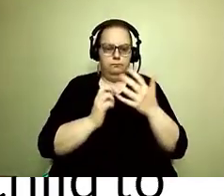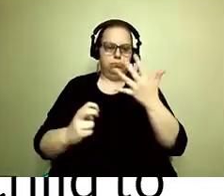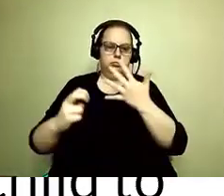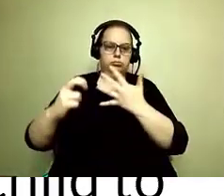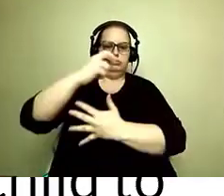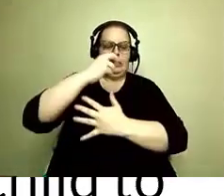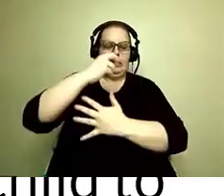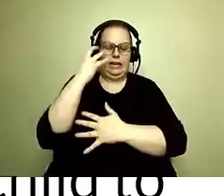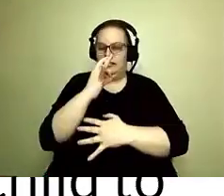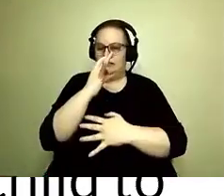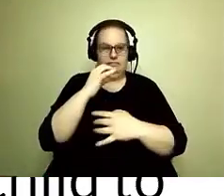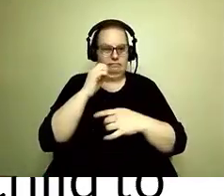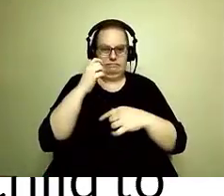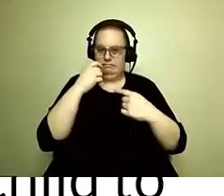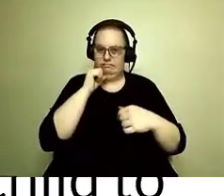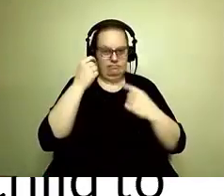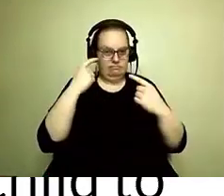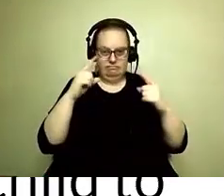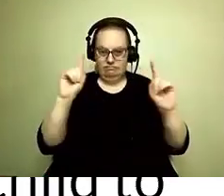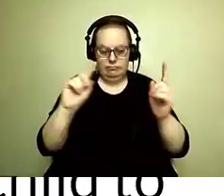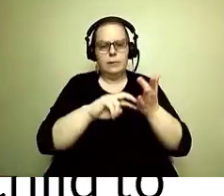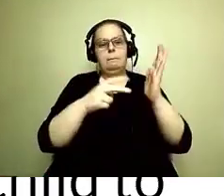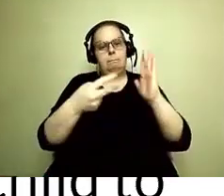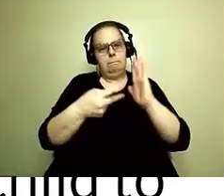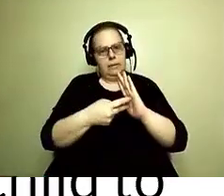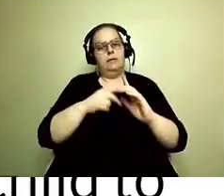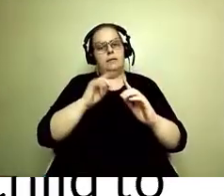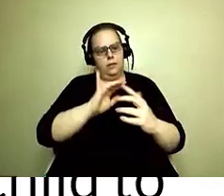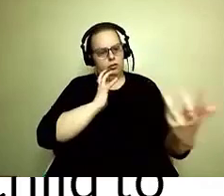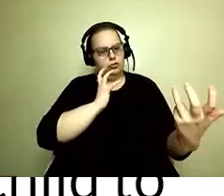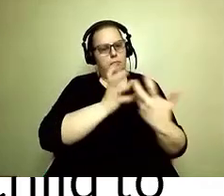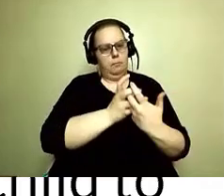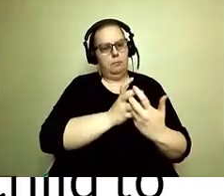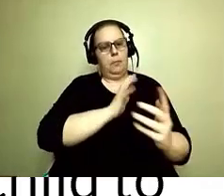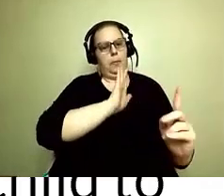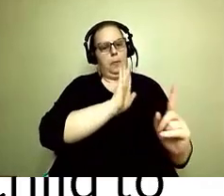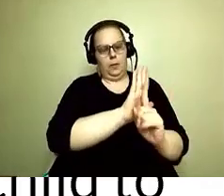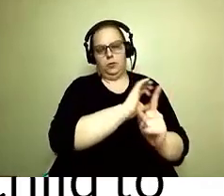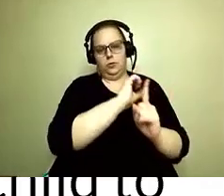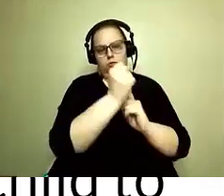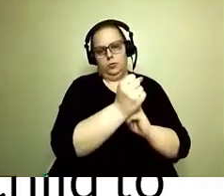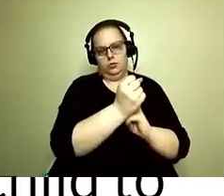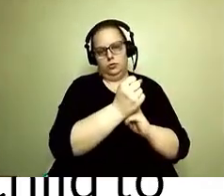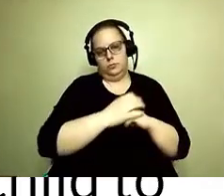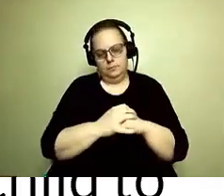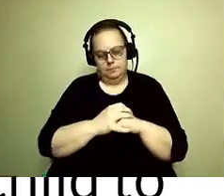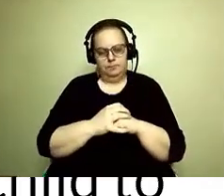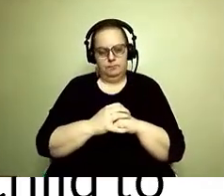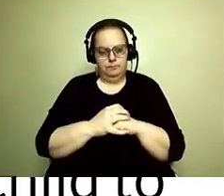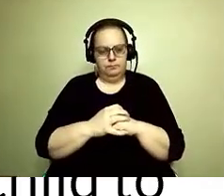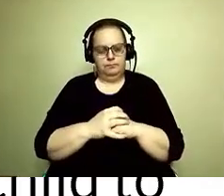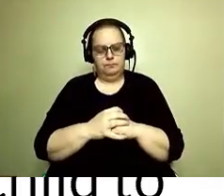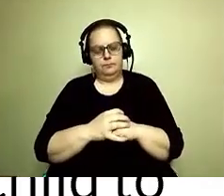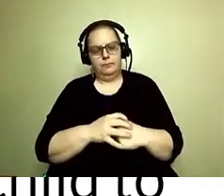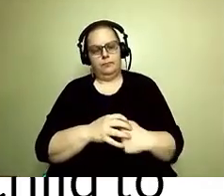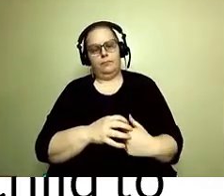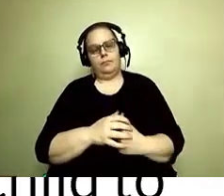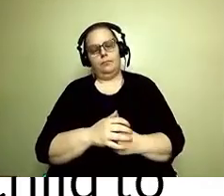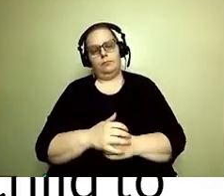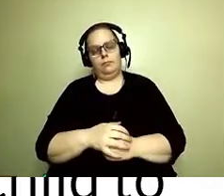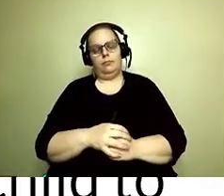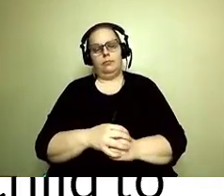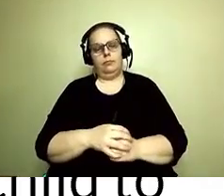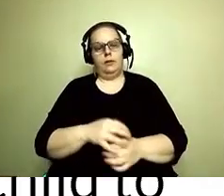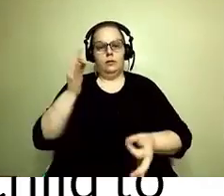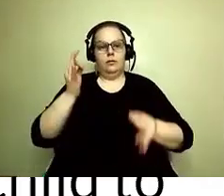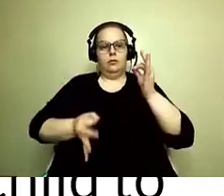be appropriately ambitious in light of the children's circumstances or the child's circumstances. The court noted that goals may